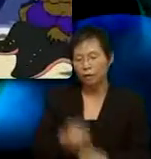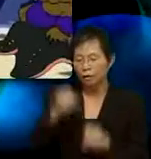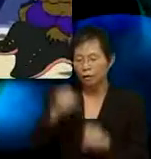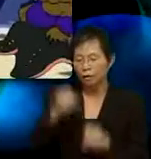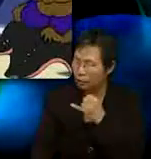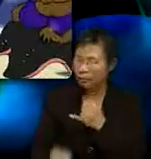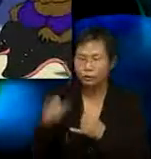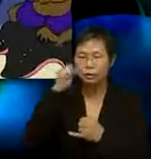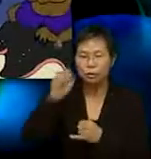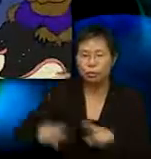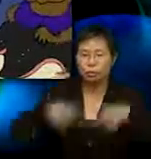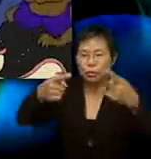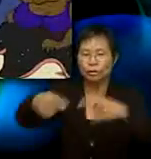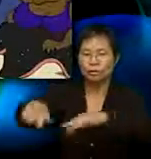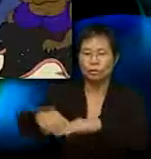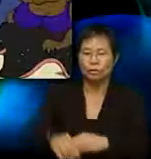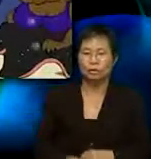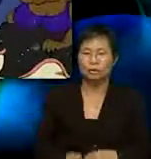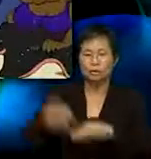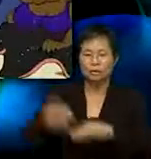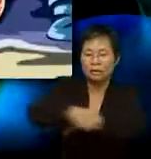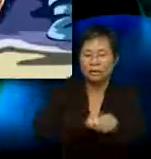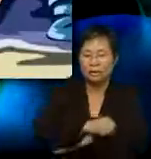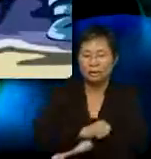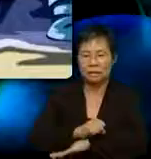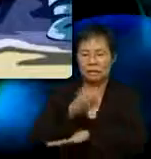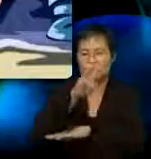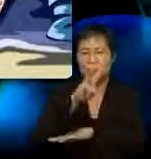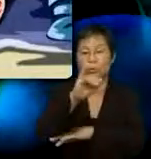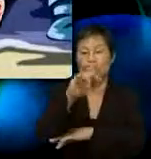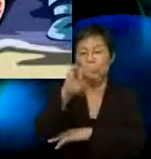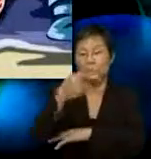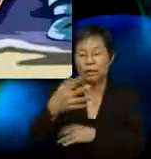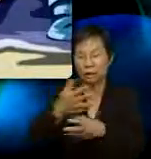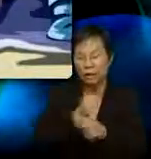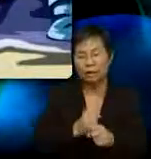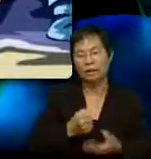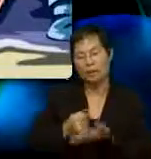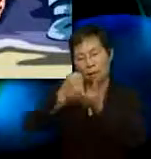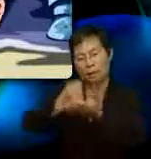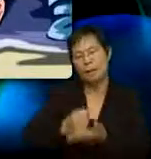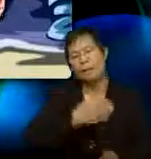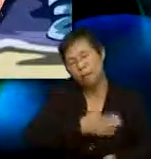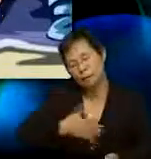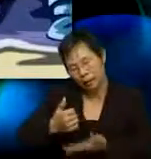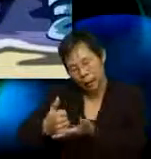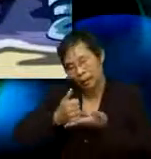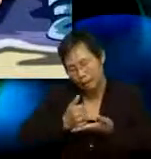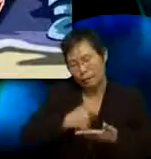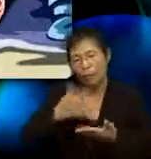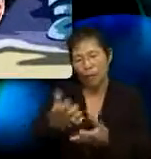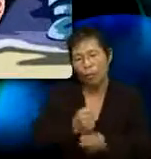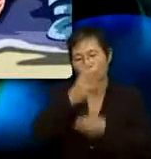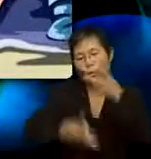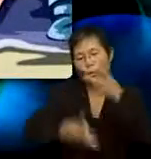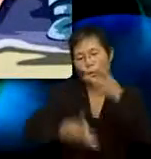Finally, she went to the sea witch to get help. "Please, sea witch, help me. I want to go to the